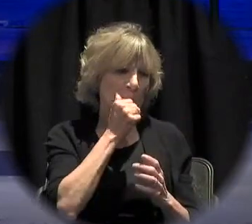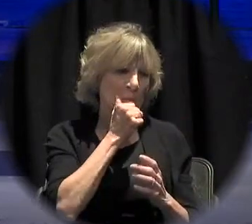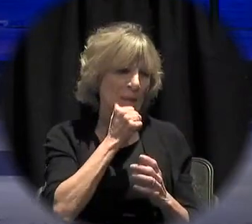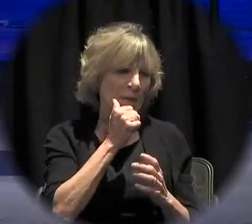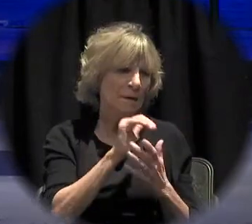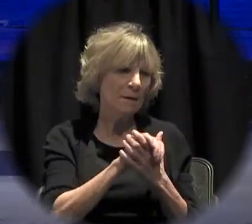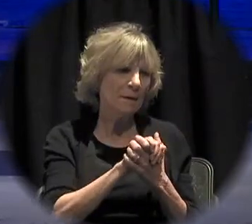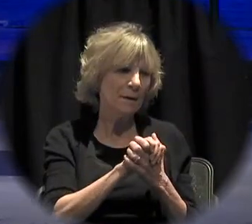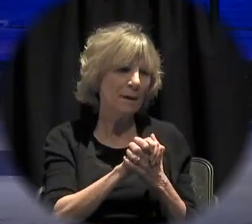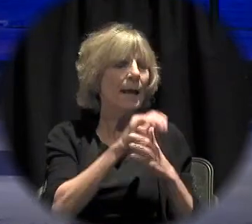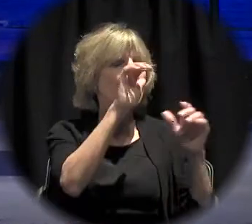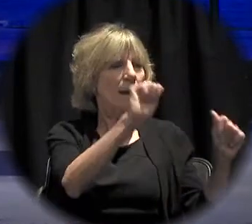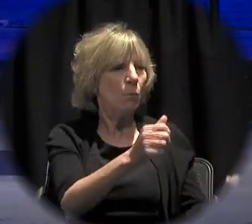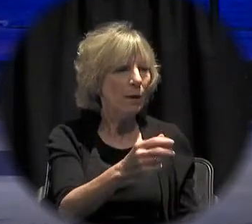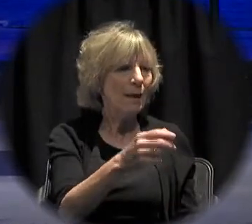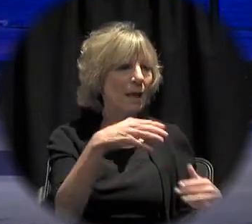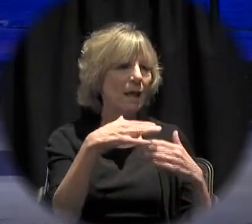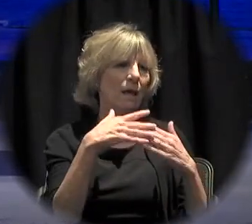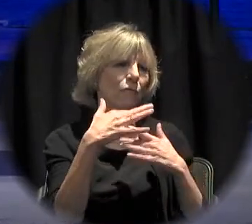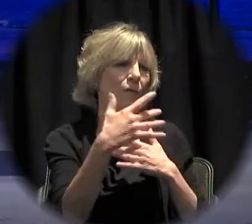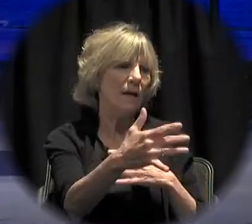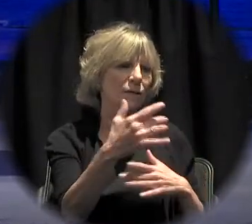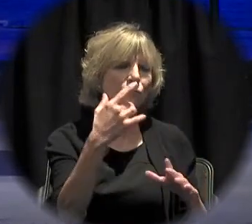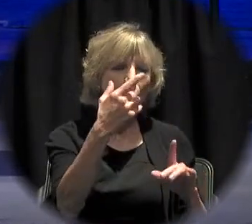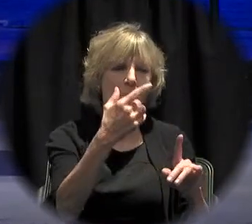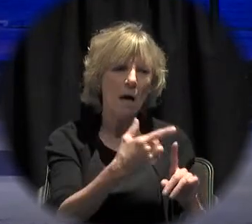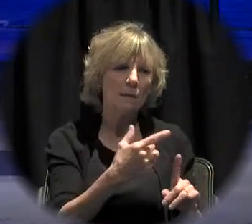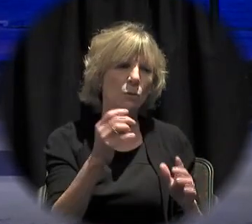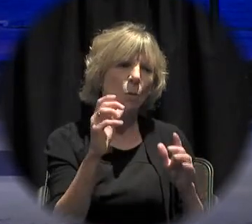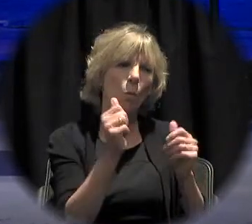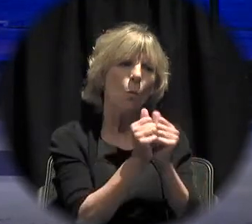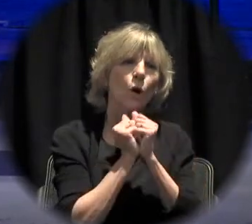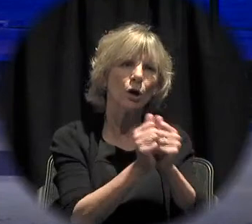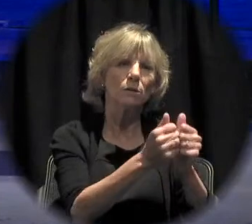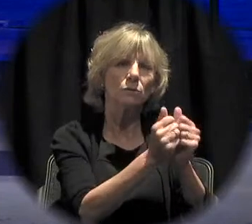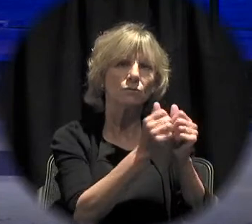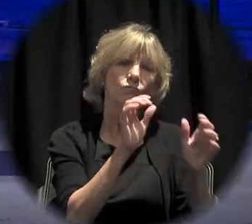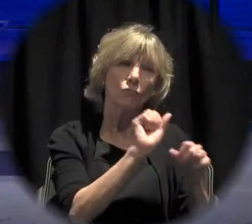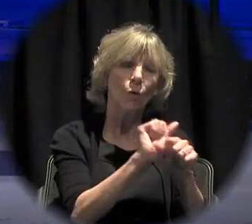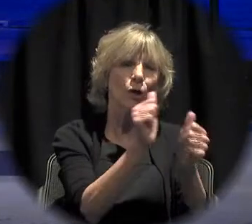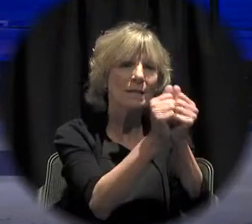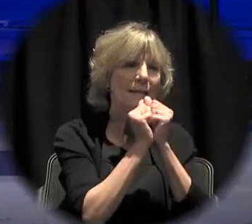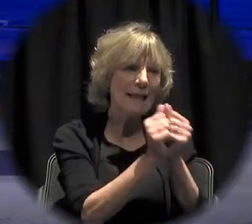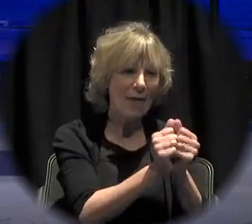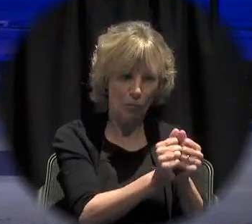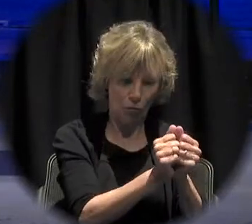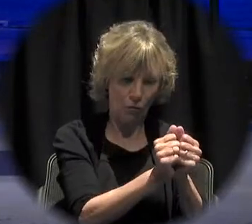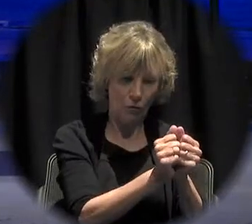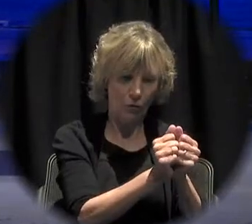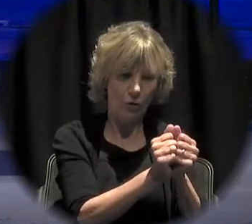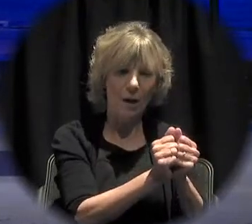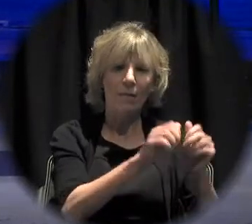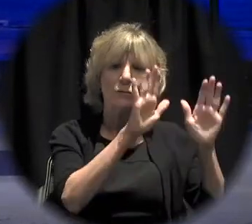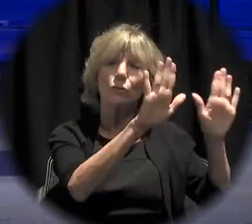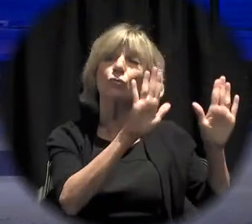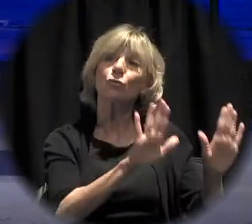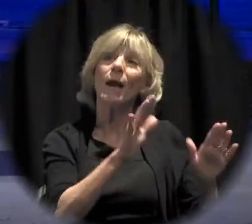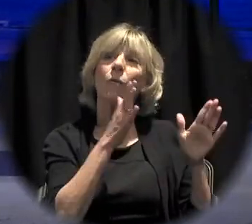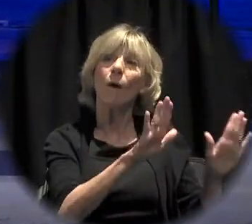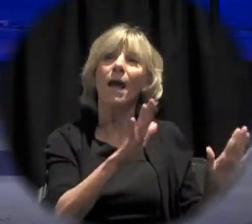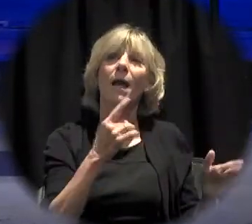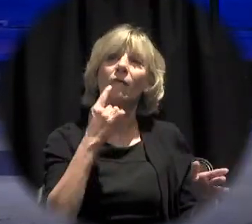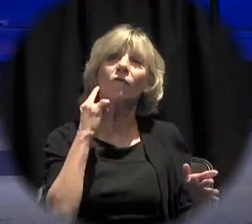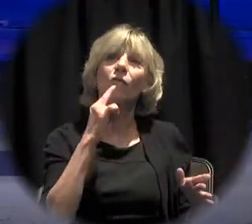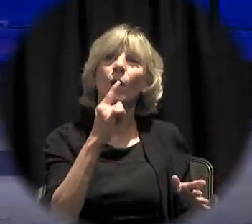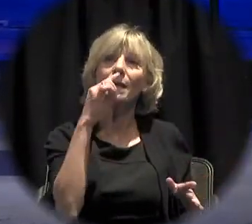we just, like, for the next few months, can we really try to work on this together? Like, that's a great way for our kids to know